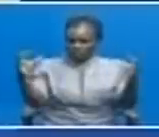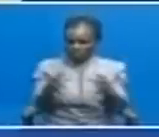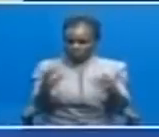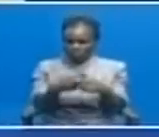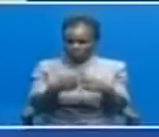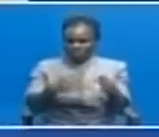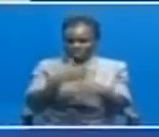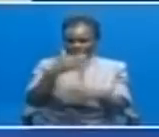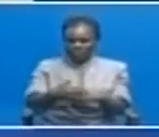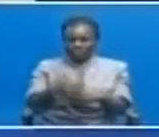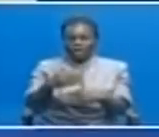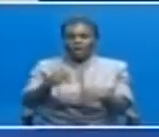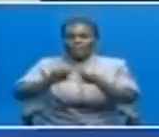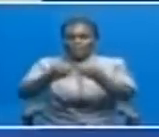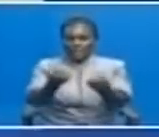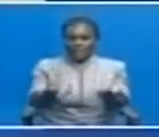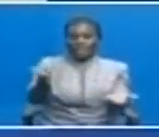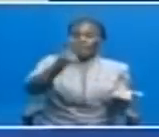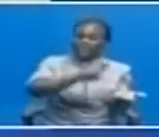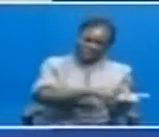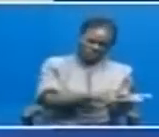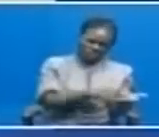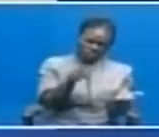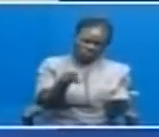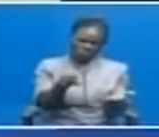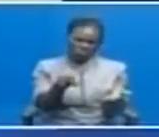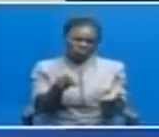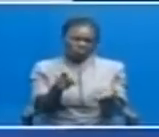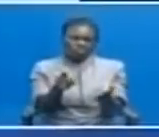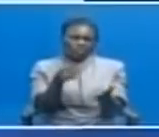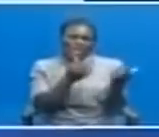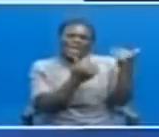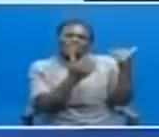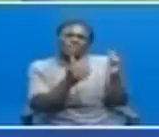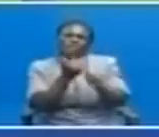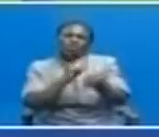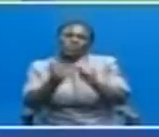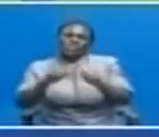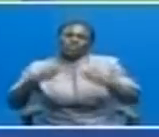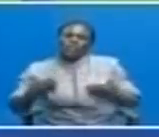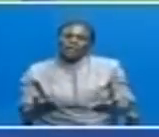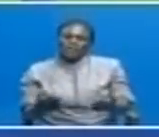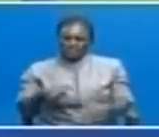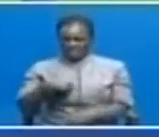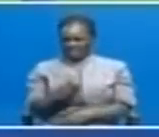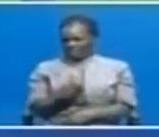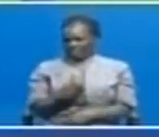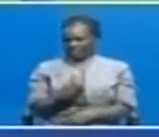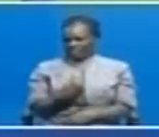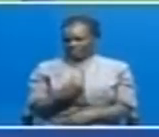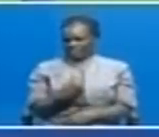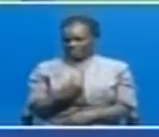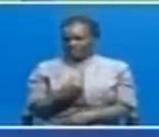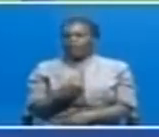soon after she broke a national, a world record. What kind of a race do you expect? For me, I feel to any